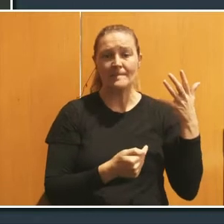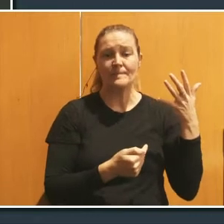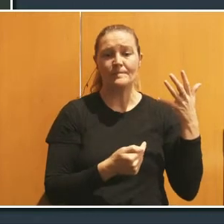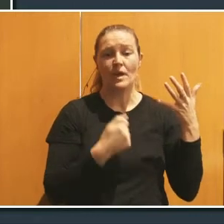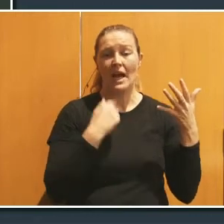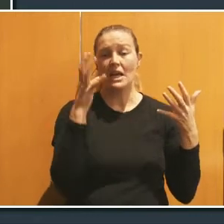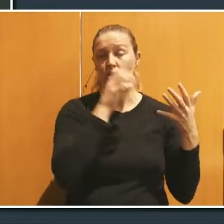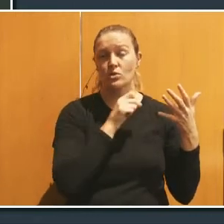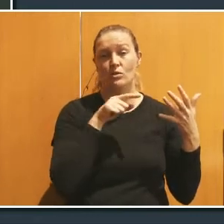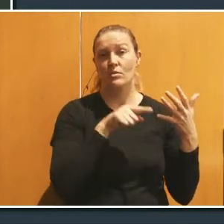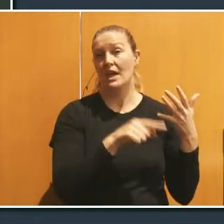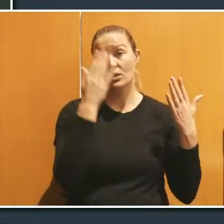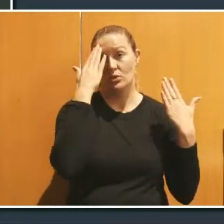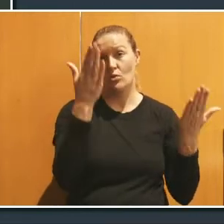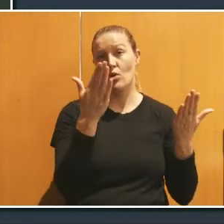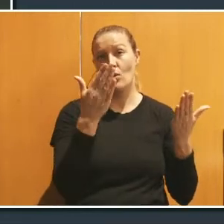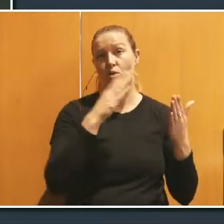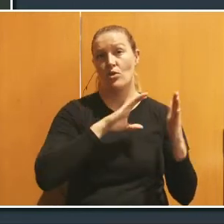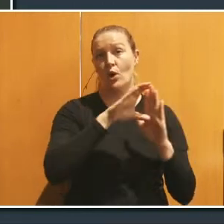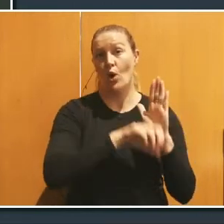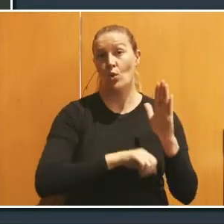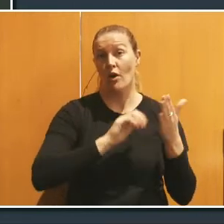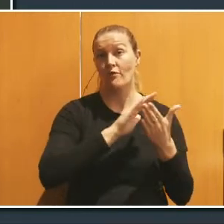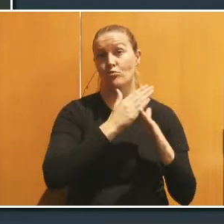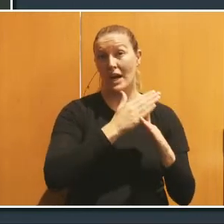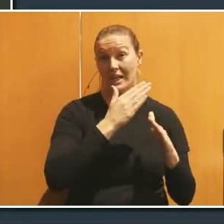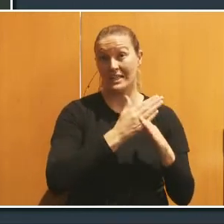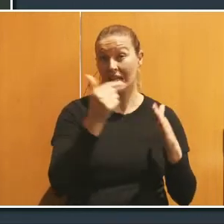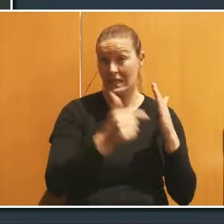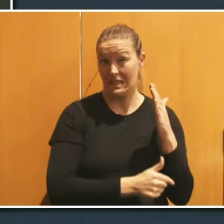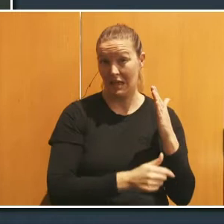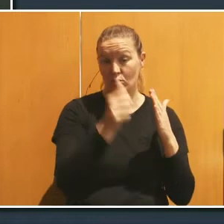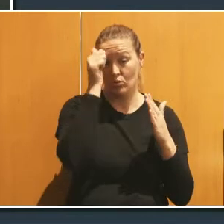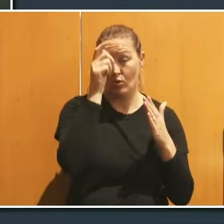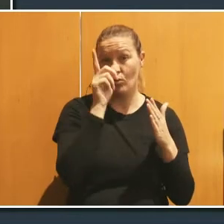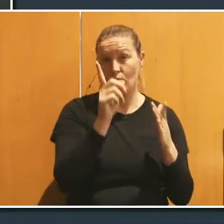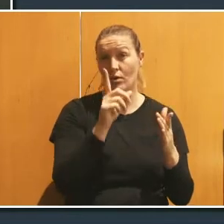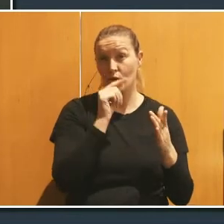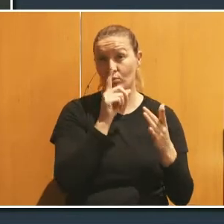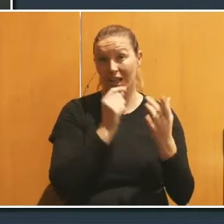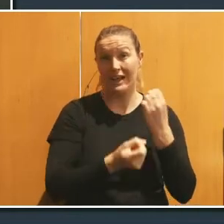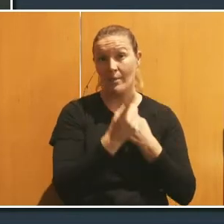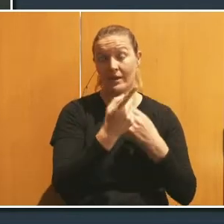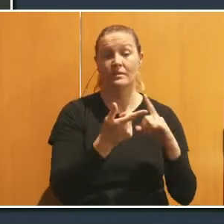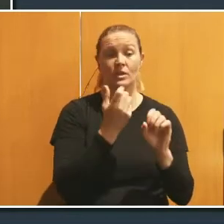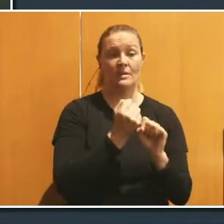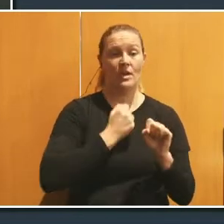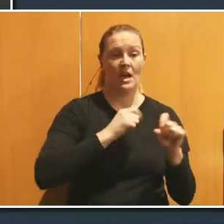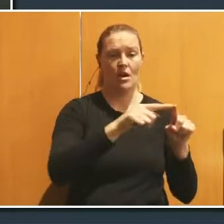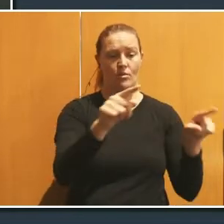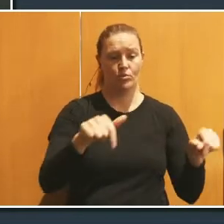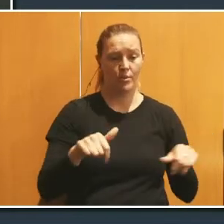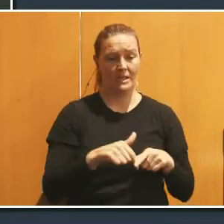that they don't know the code of practice in depth to know exactly what can happen. For example, on our property, I think they valued